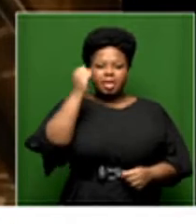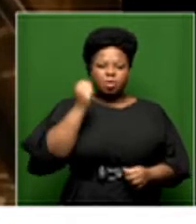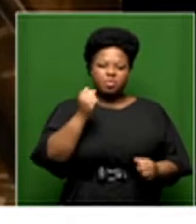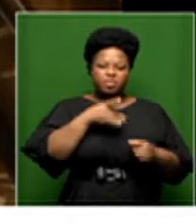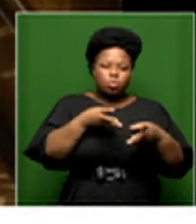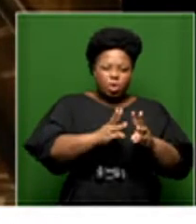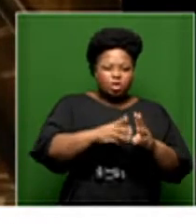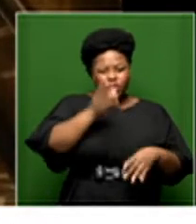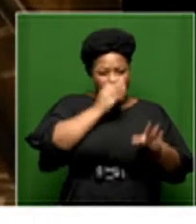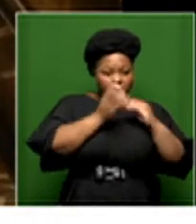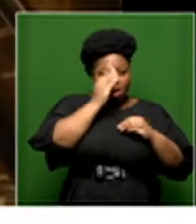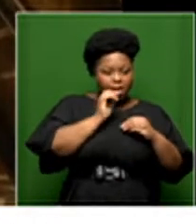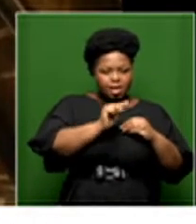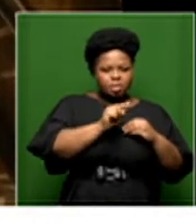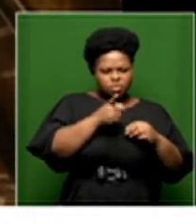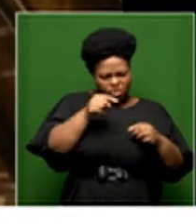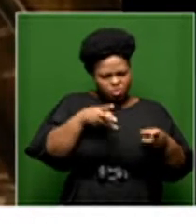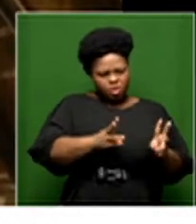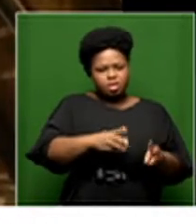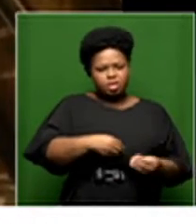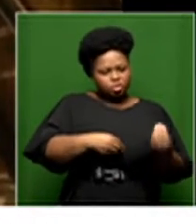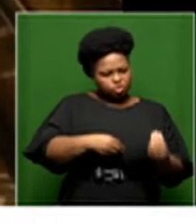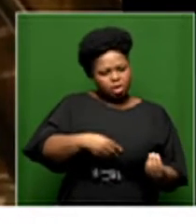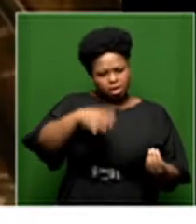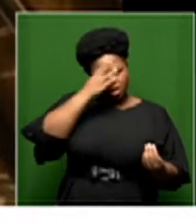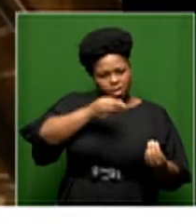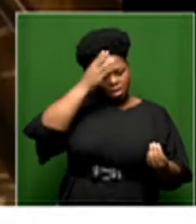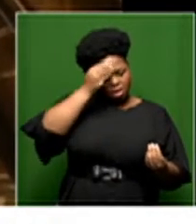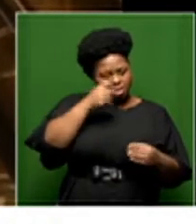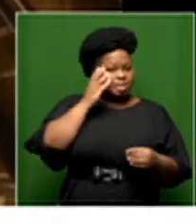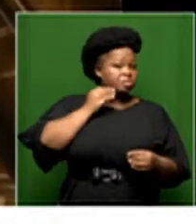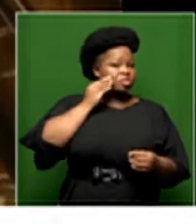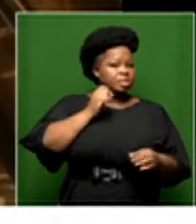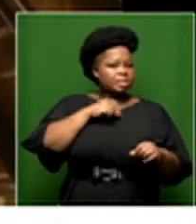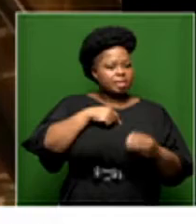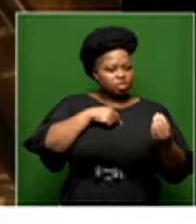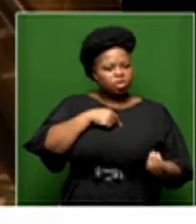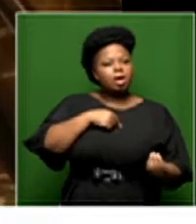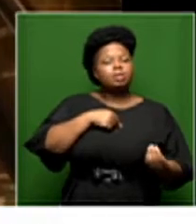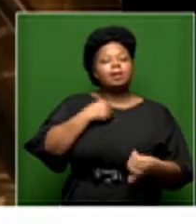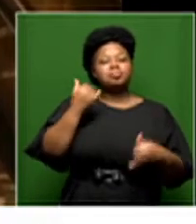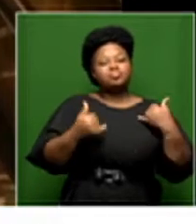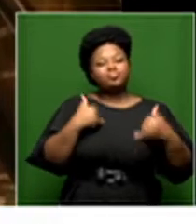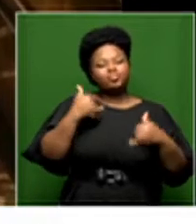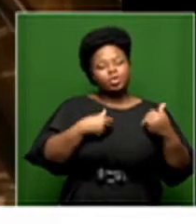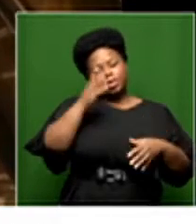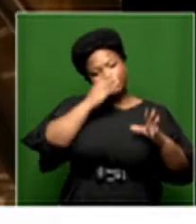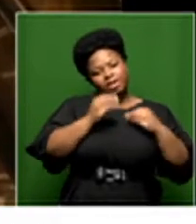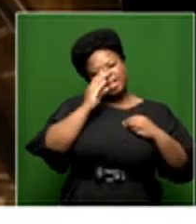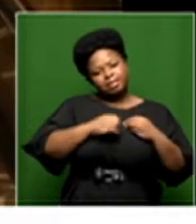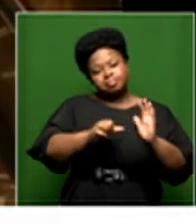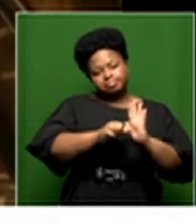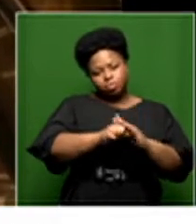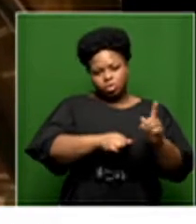right way that stimulate the child's learning experience in such a way that the child actually starts enjoying learning, that's a